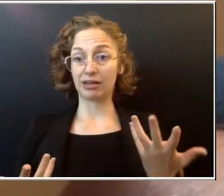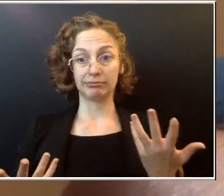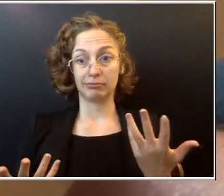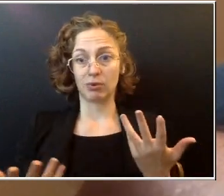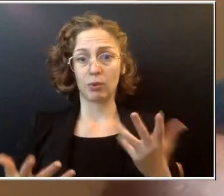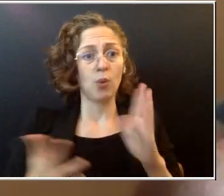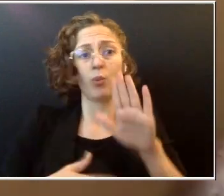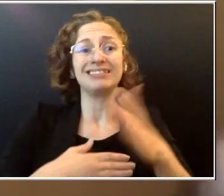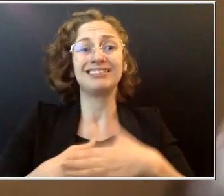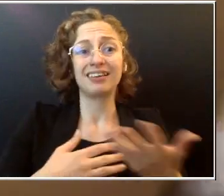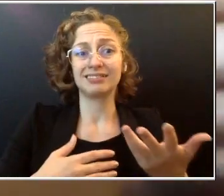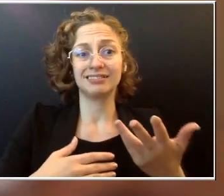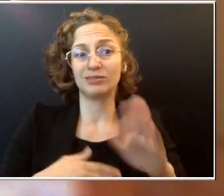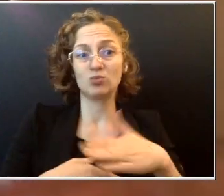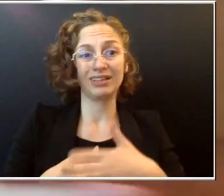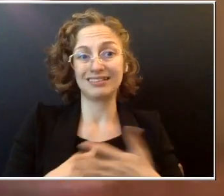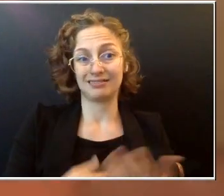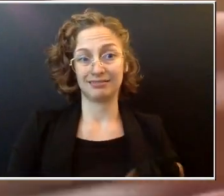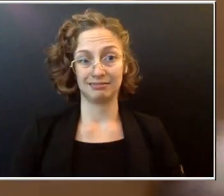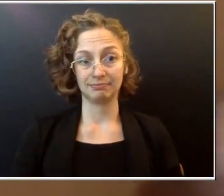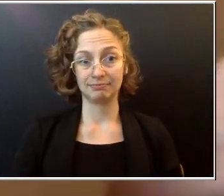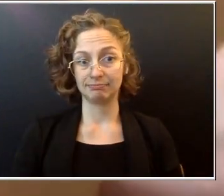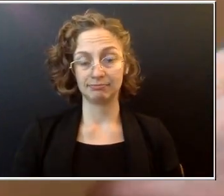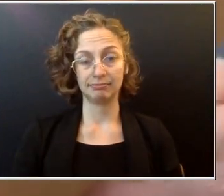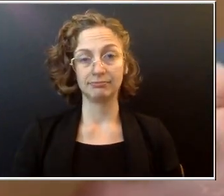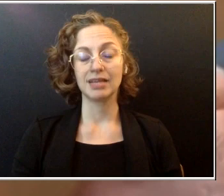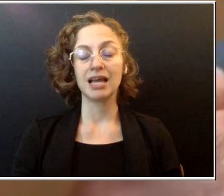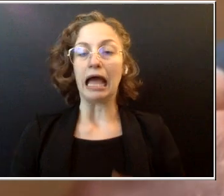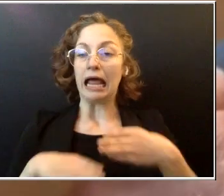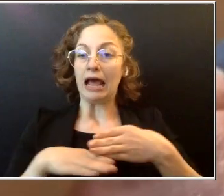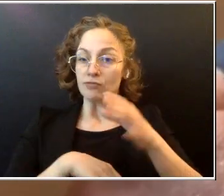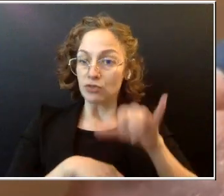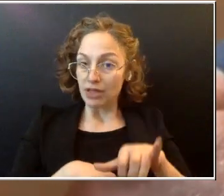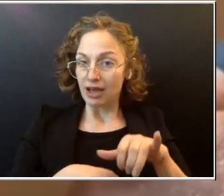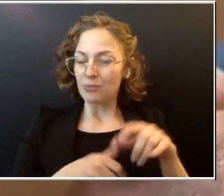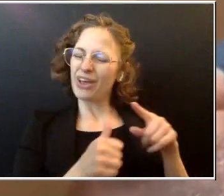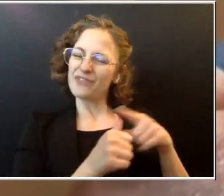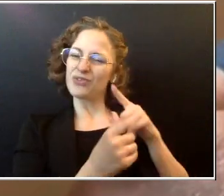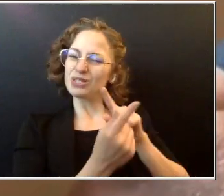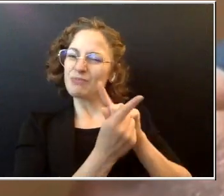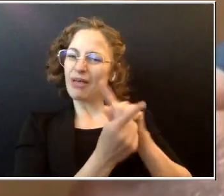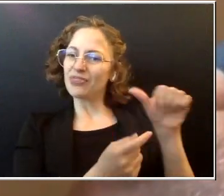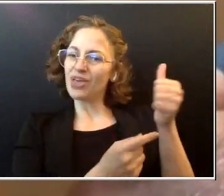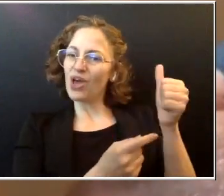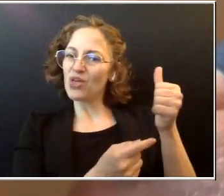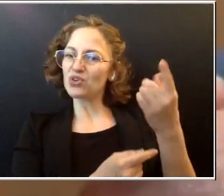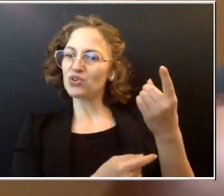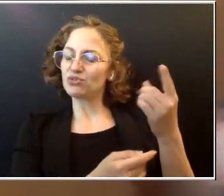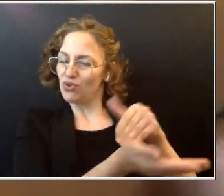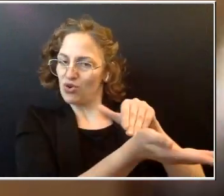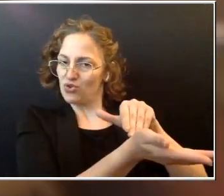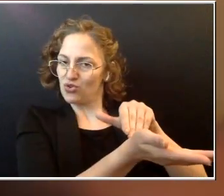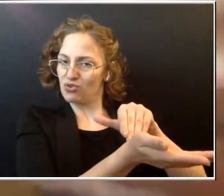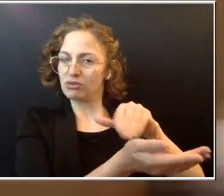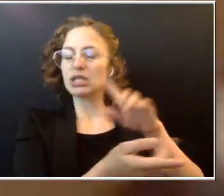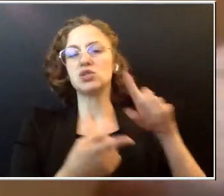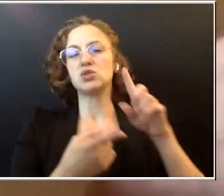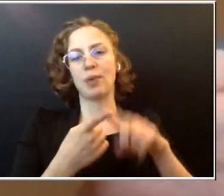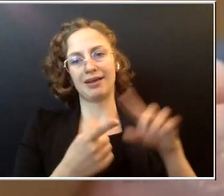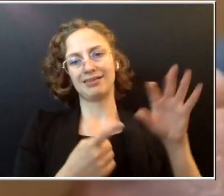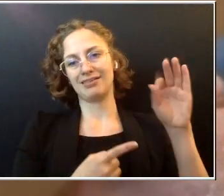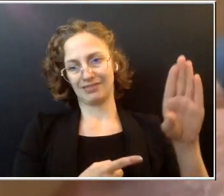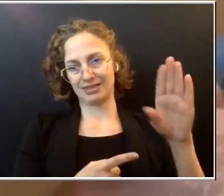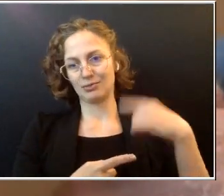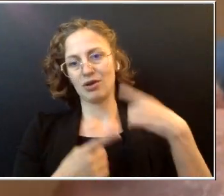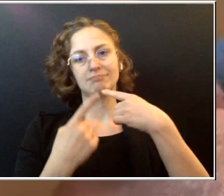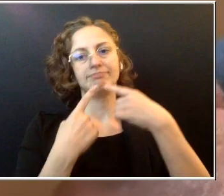And that's right after that, when I first met with that other doctor, is when I made the announcement on Facebook. And from there, my story started